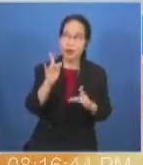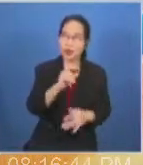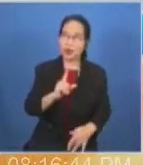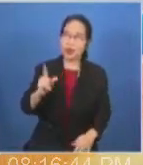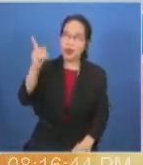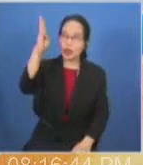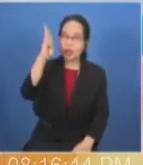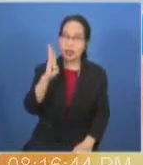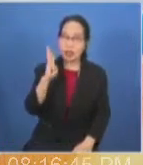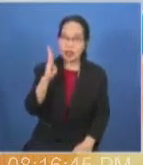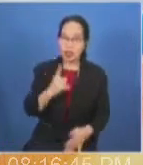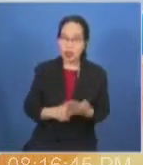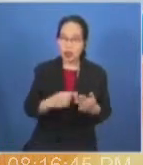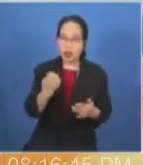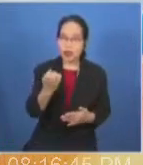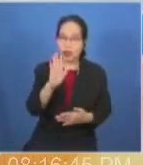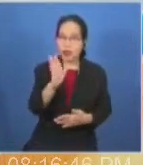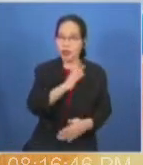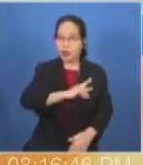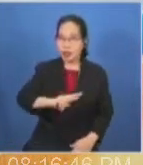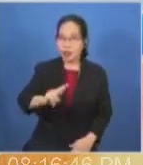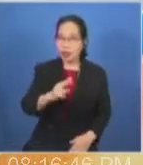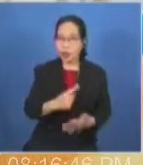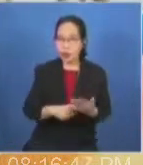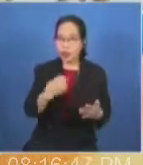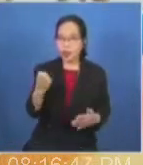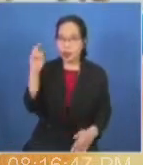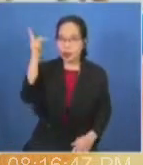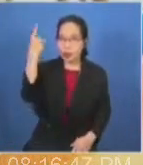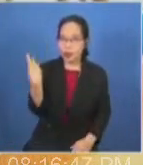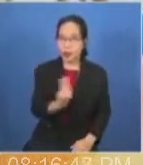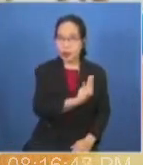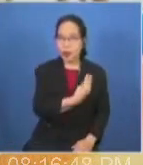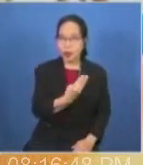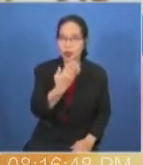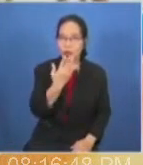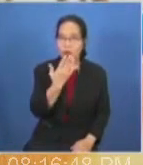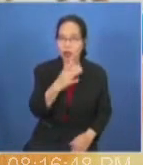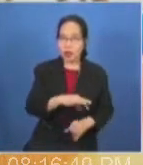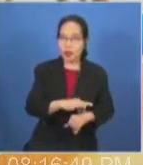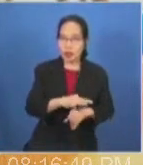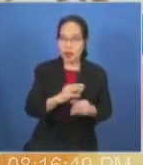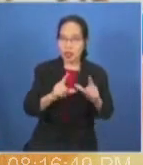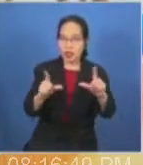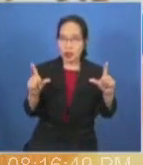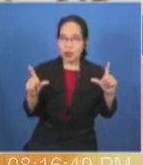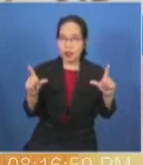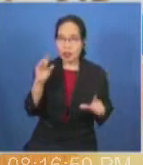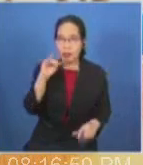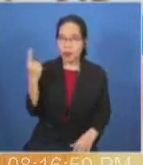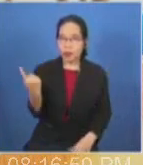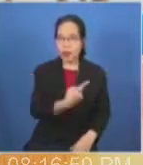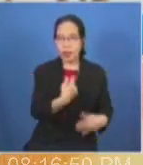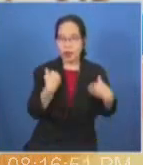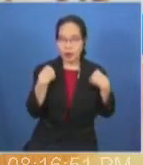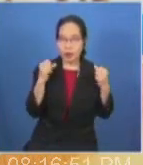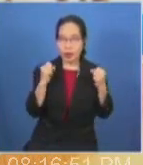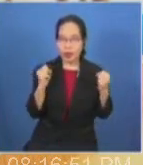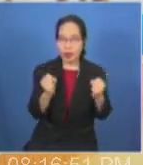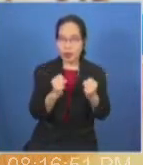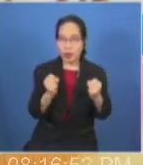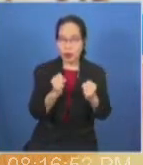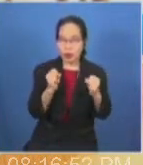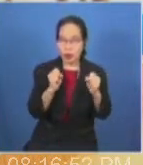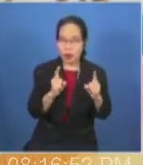we can afford to give, whatever may be your religion, political affiliation, skin color, language